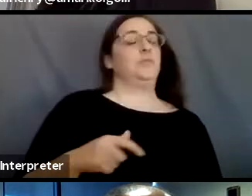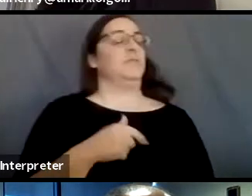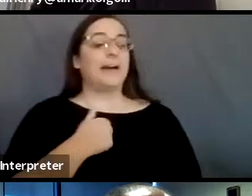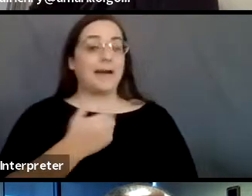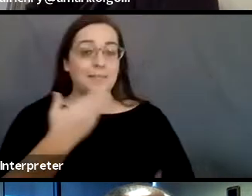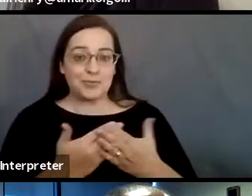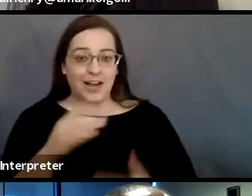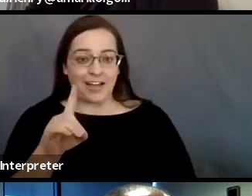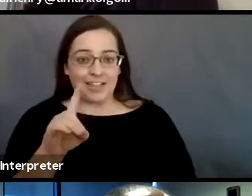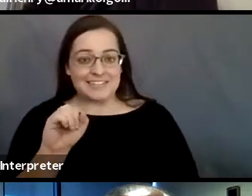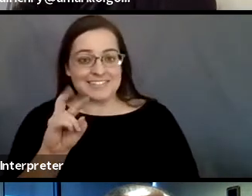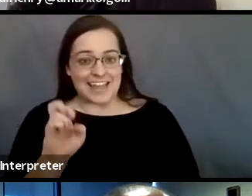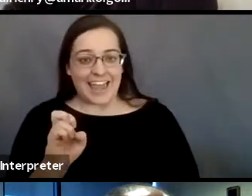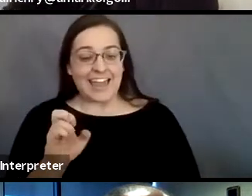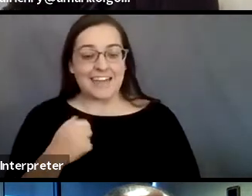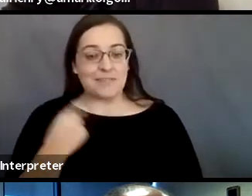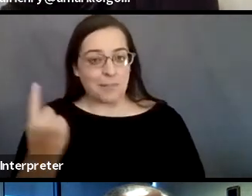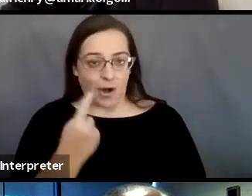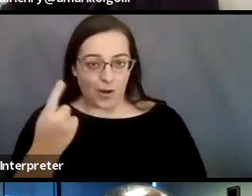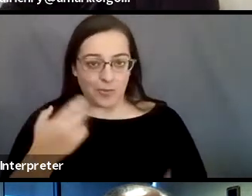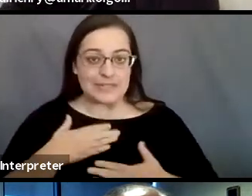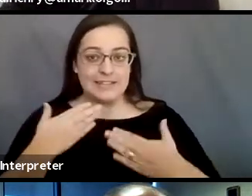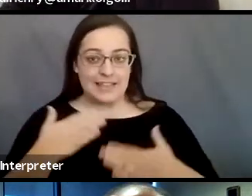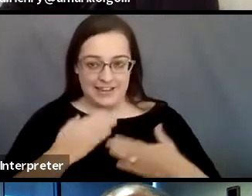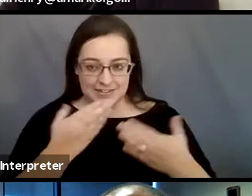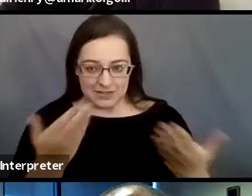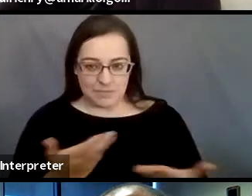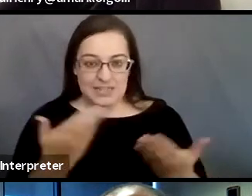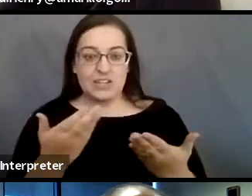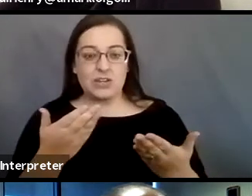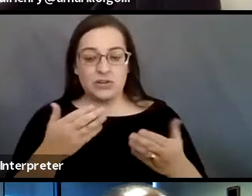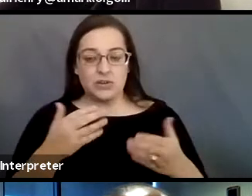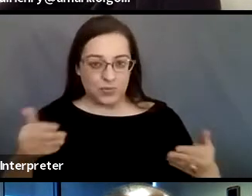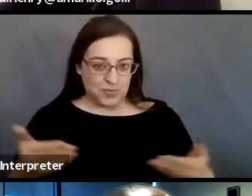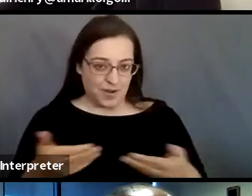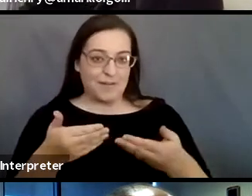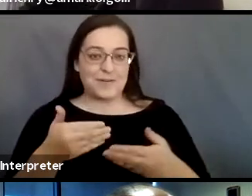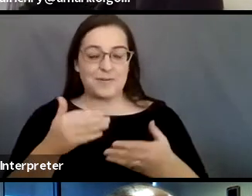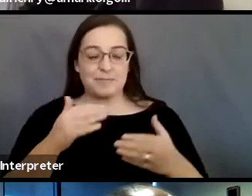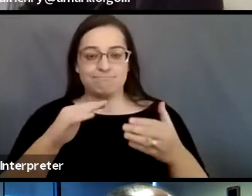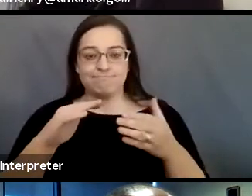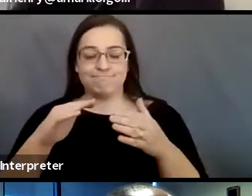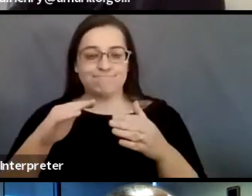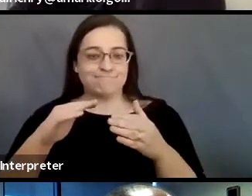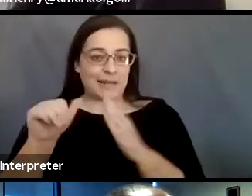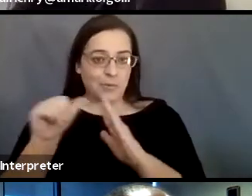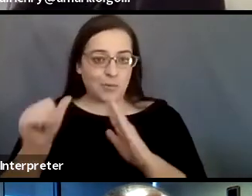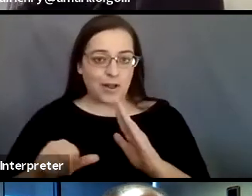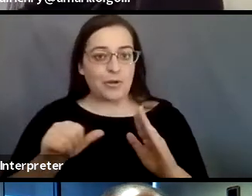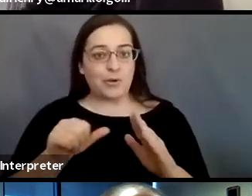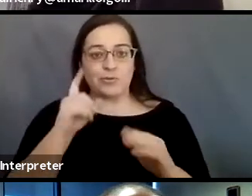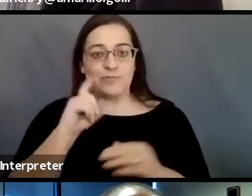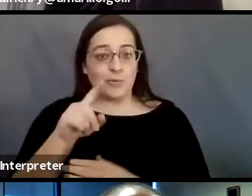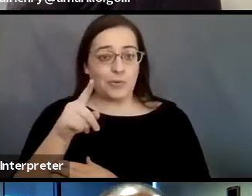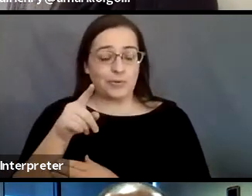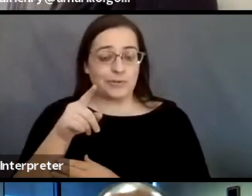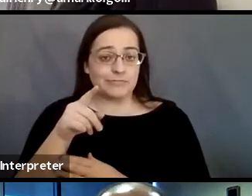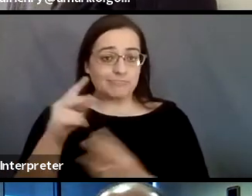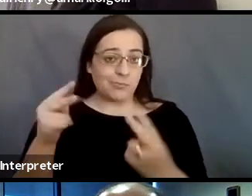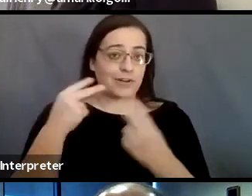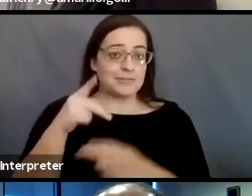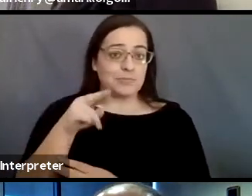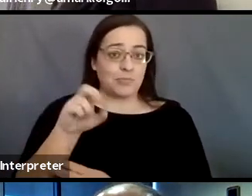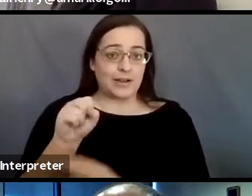always just glad to be here and to welcome our community to the press conference. It's